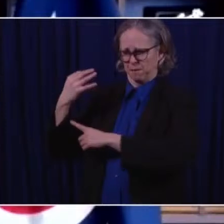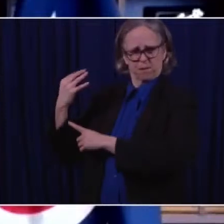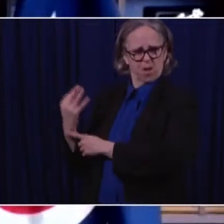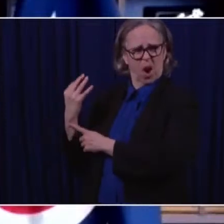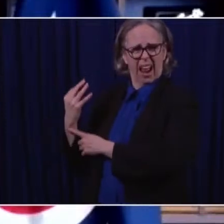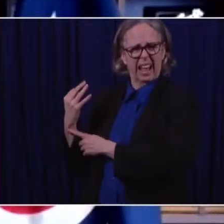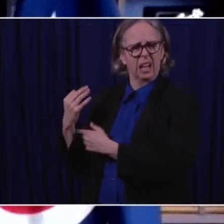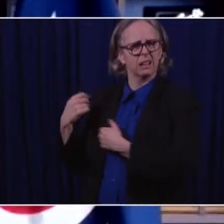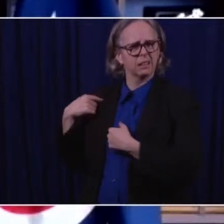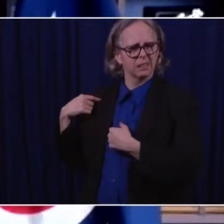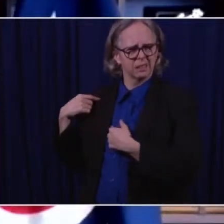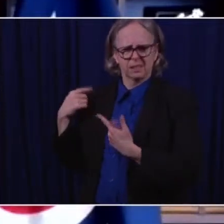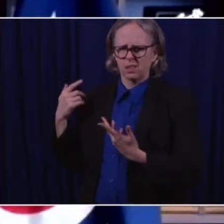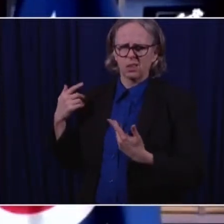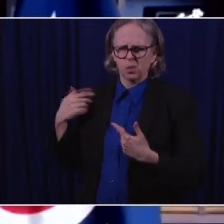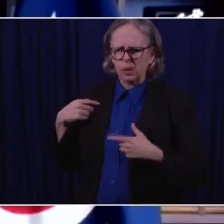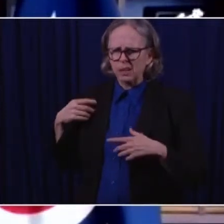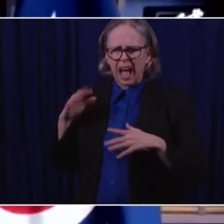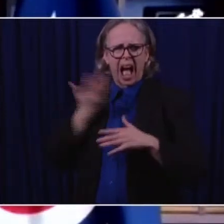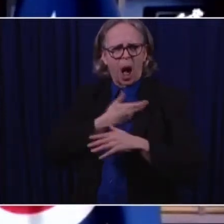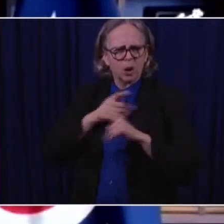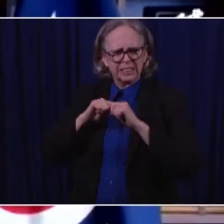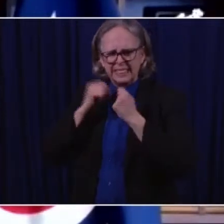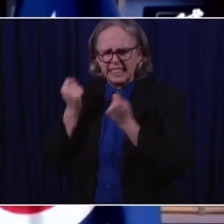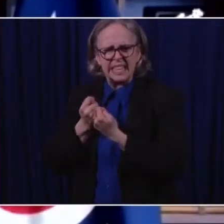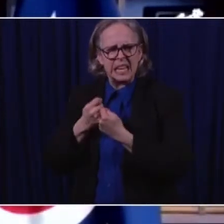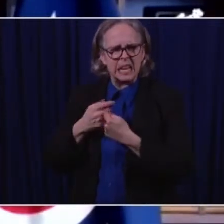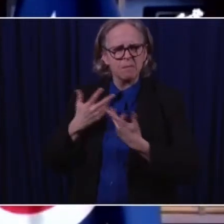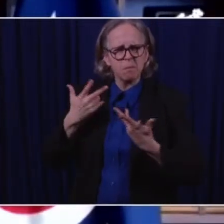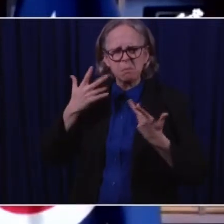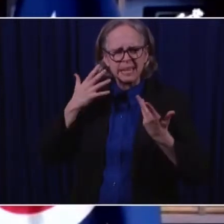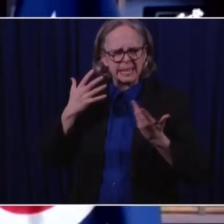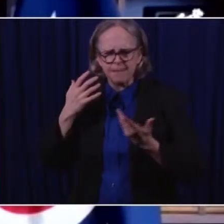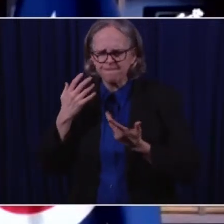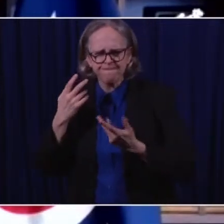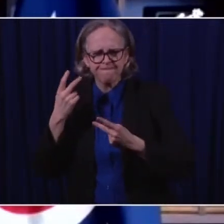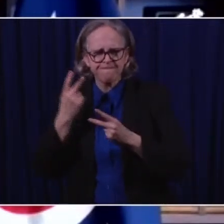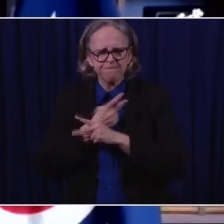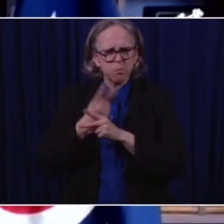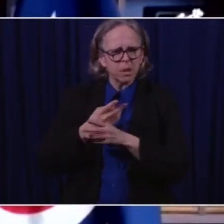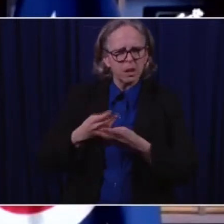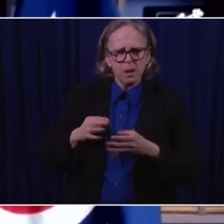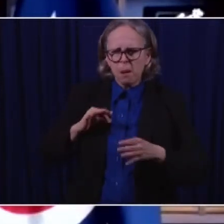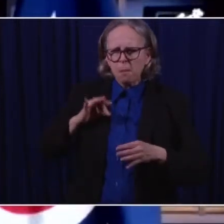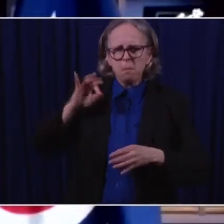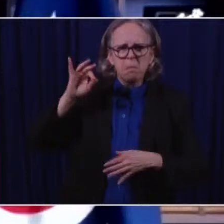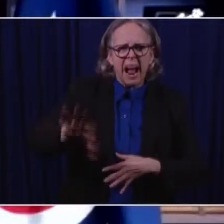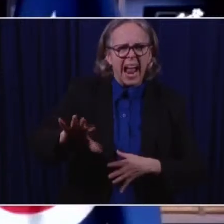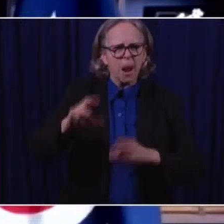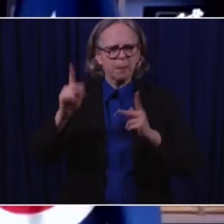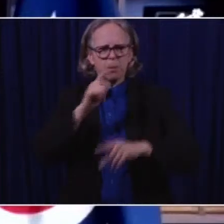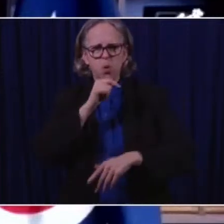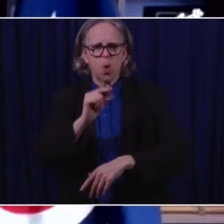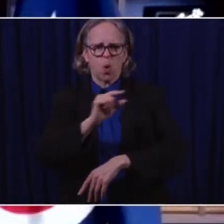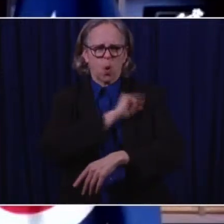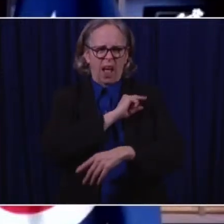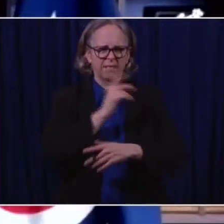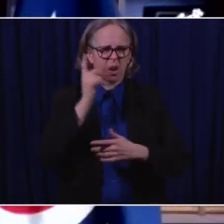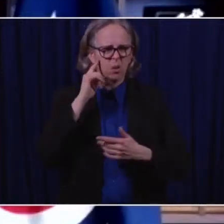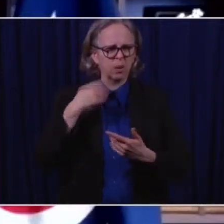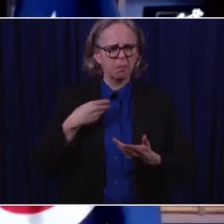to get the funding out to the people who qualify, since last Friday, they paid out $190